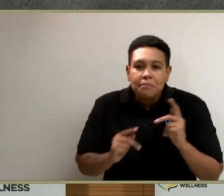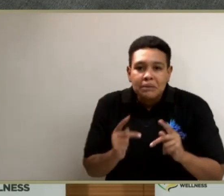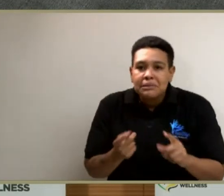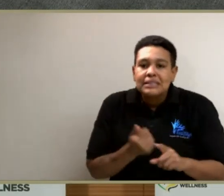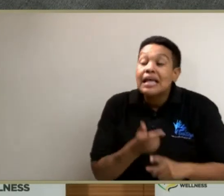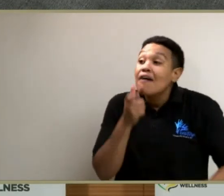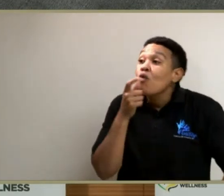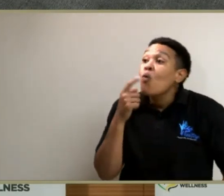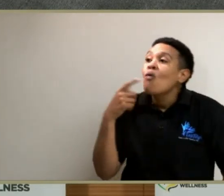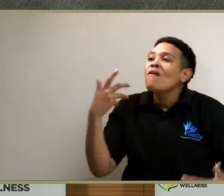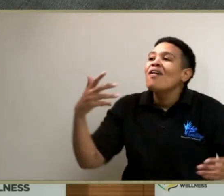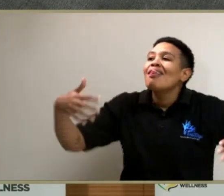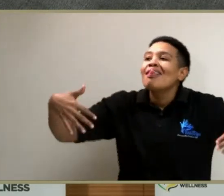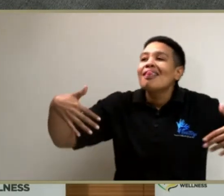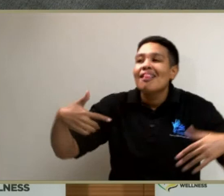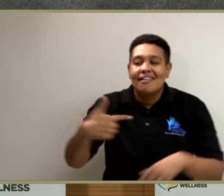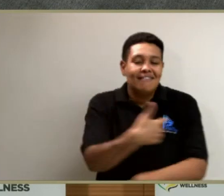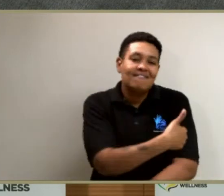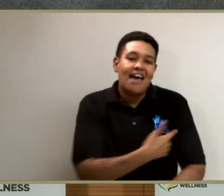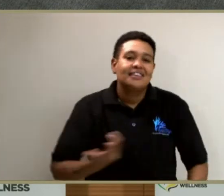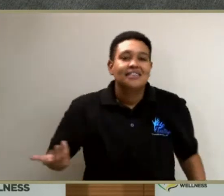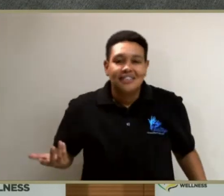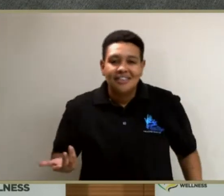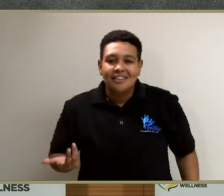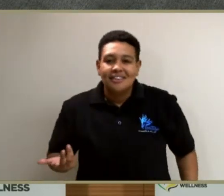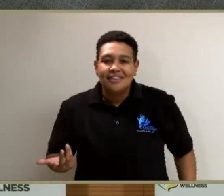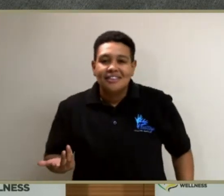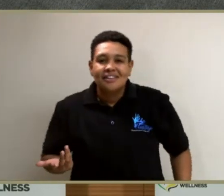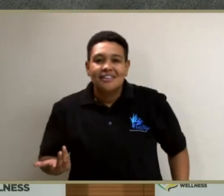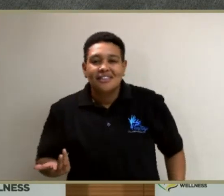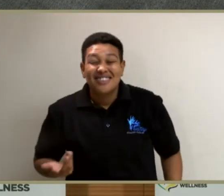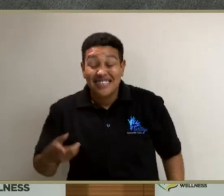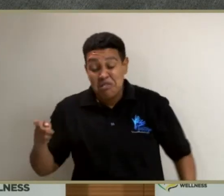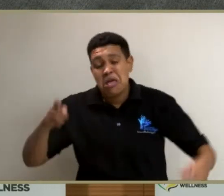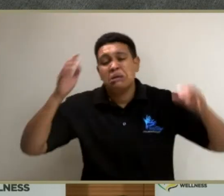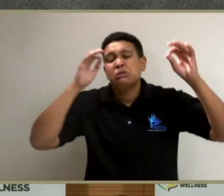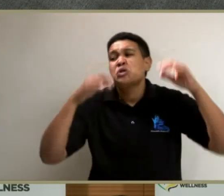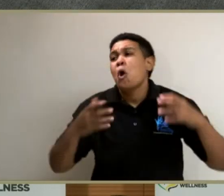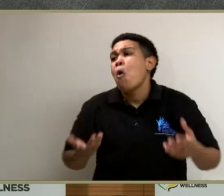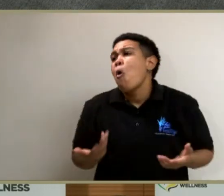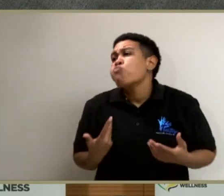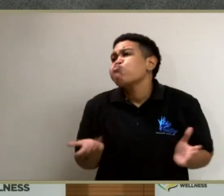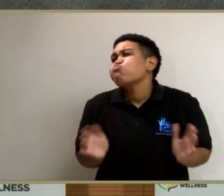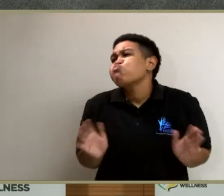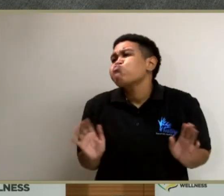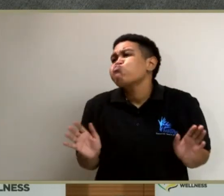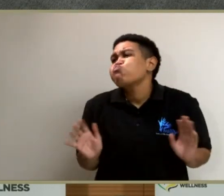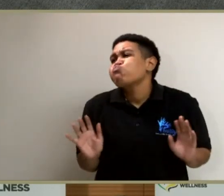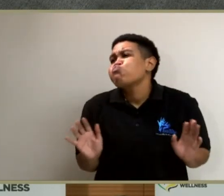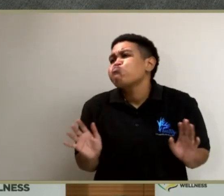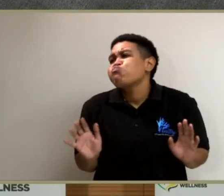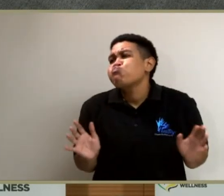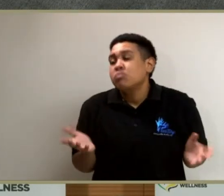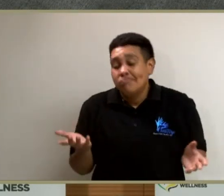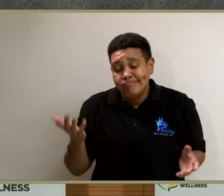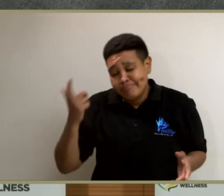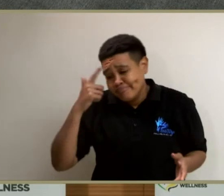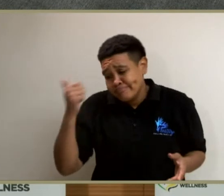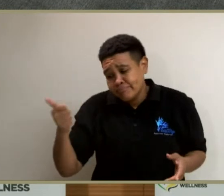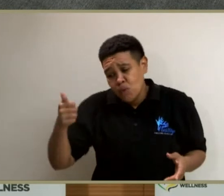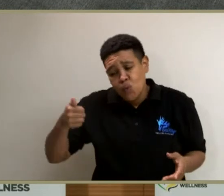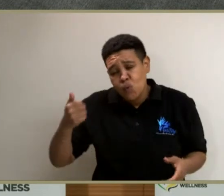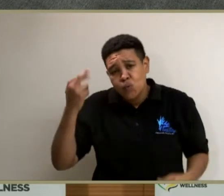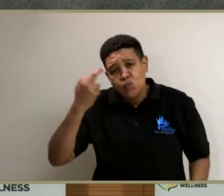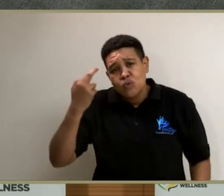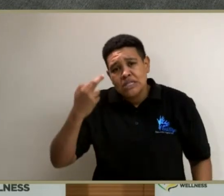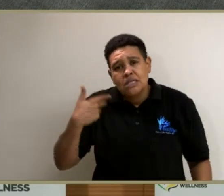were unvaccinated. They decided, for whatever reason, that they were not going